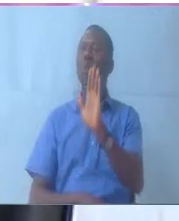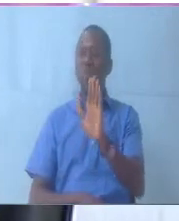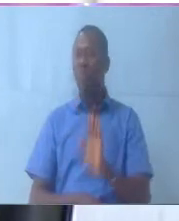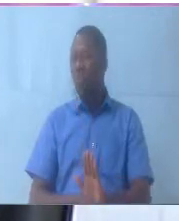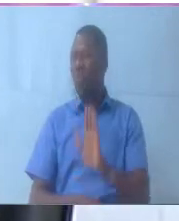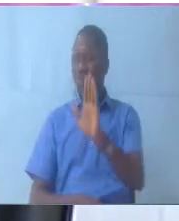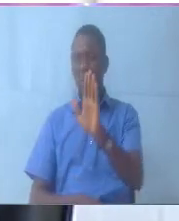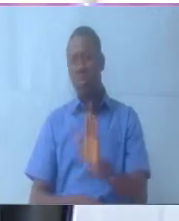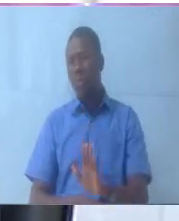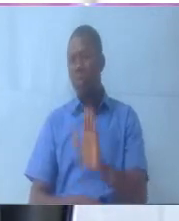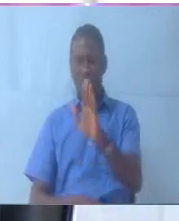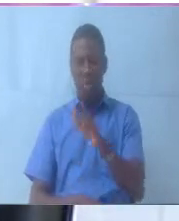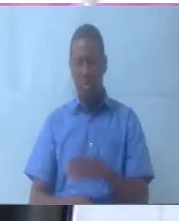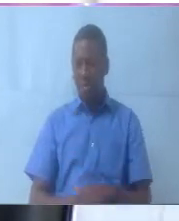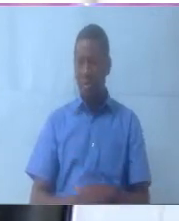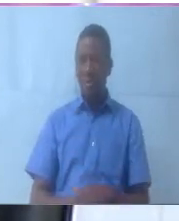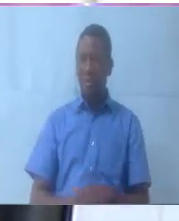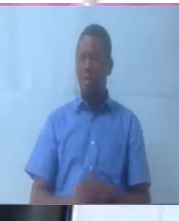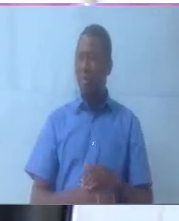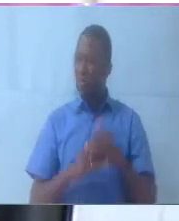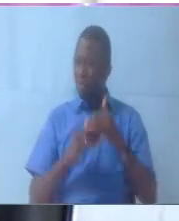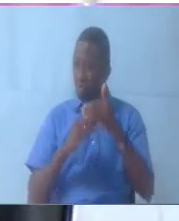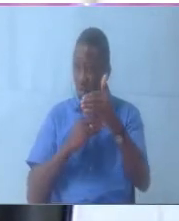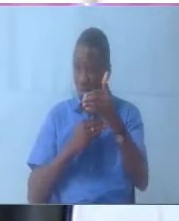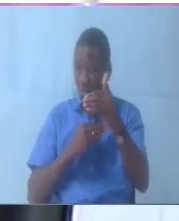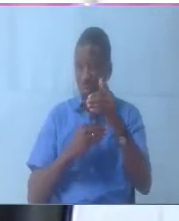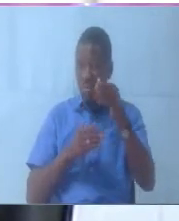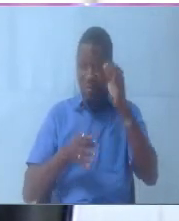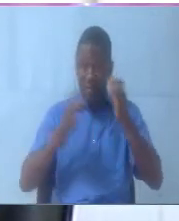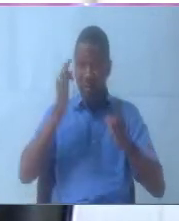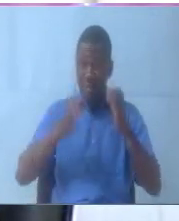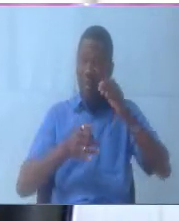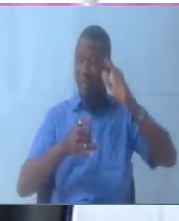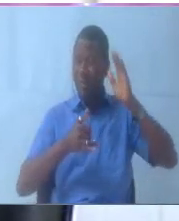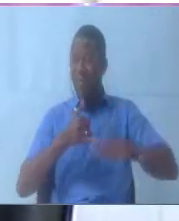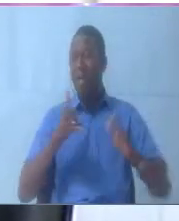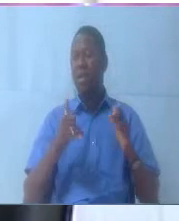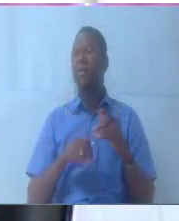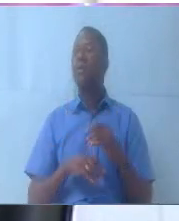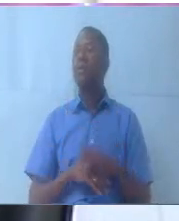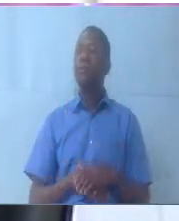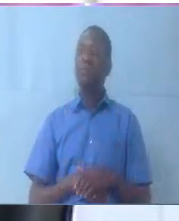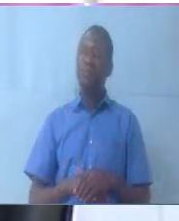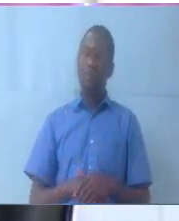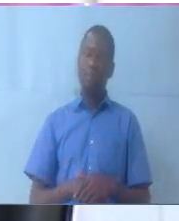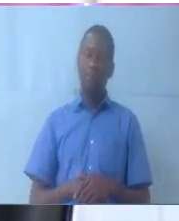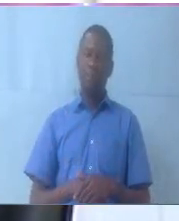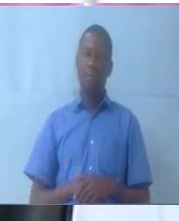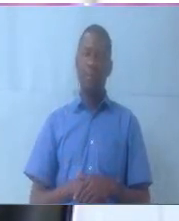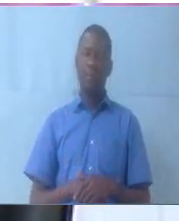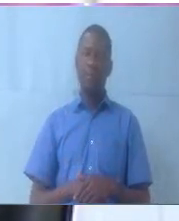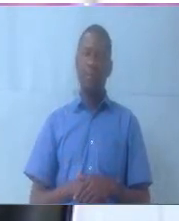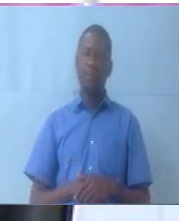kuntulanu. And they were near judgment. Andung katatalu kiti teola wotumo. And